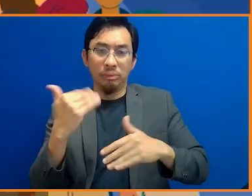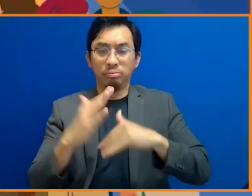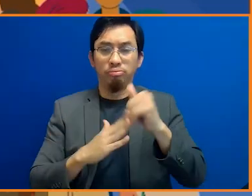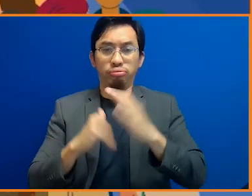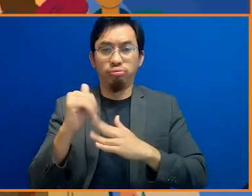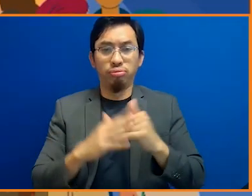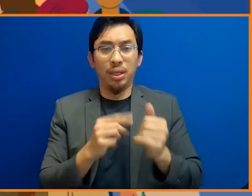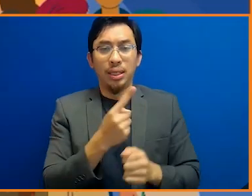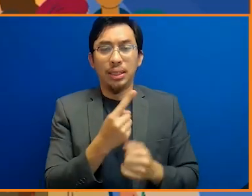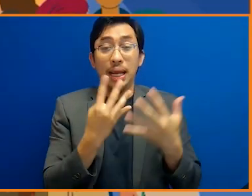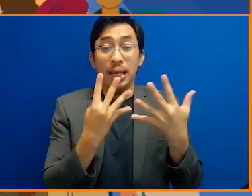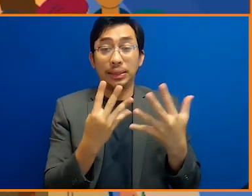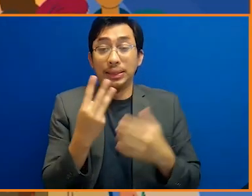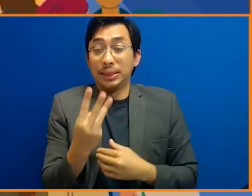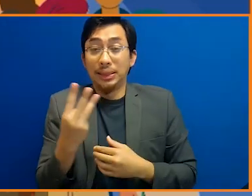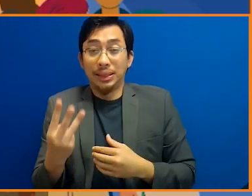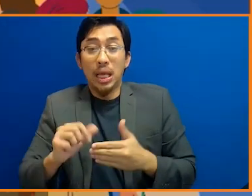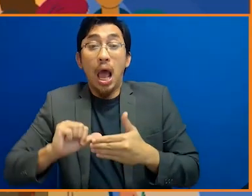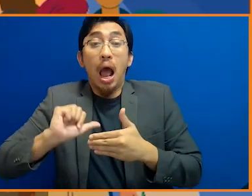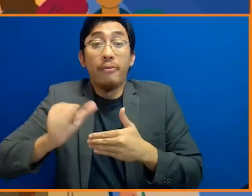that. Some structures